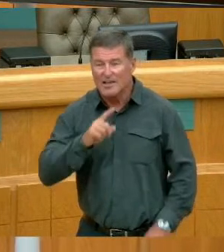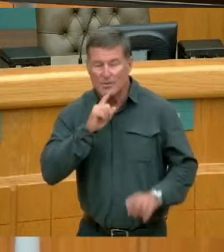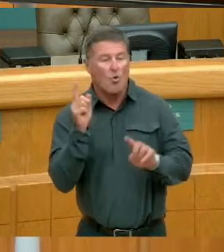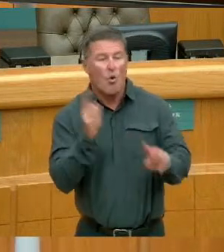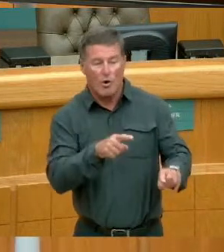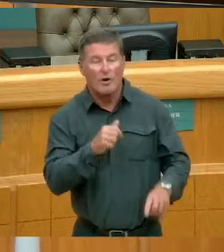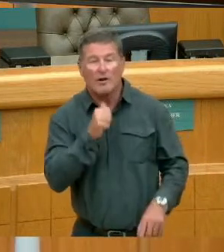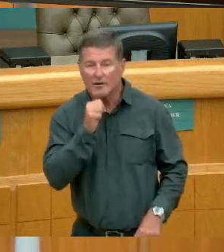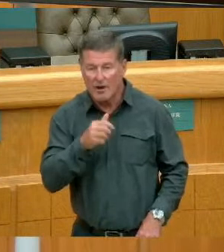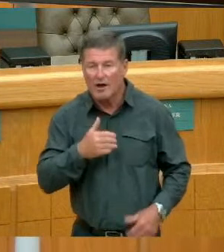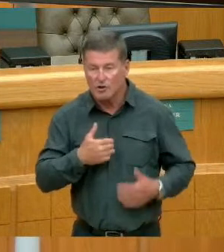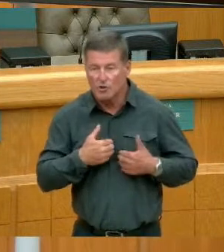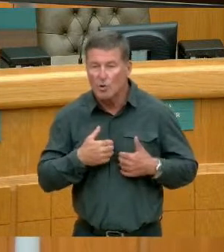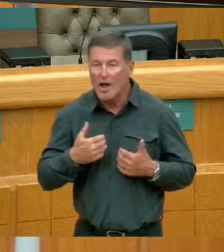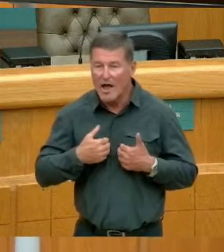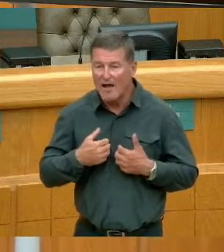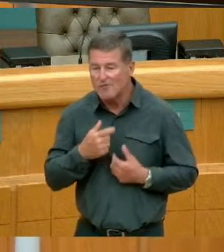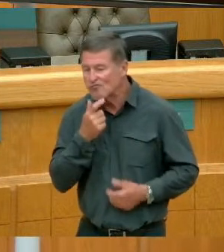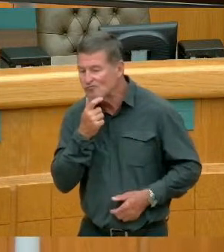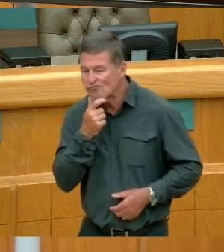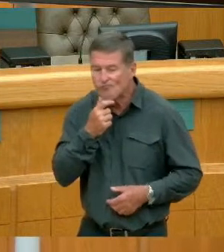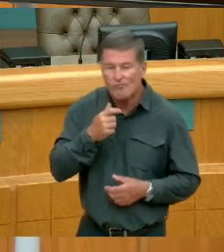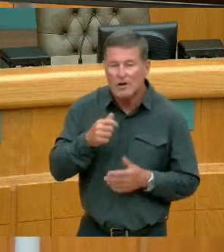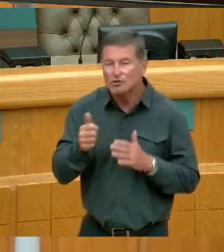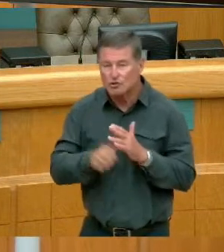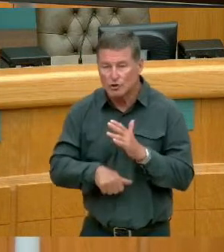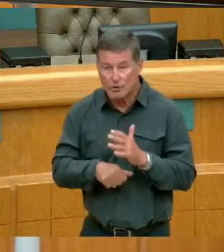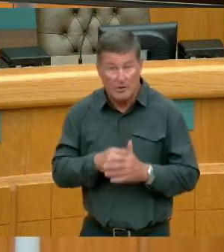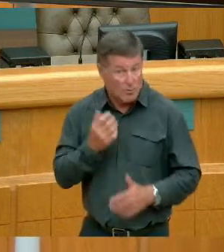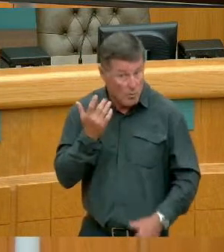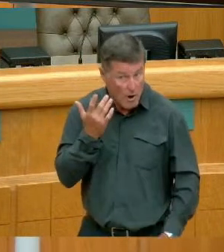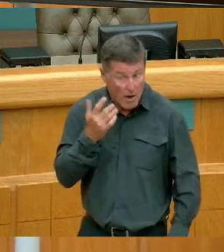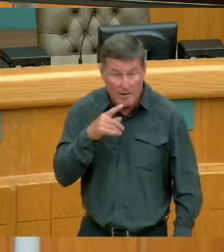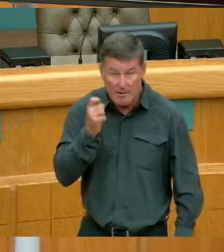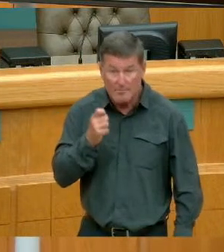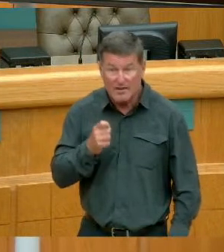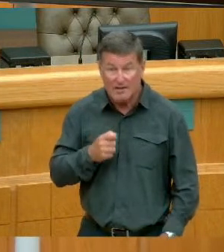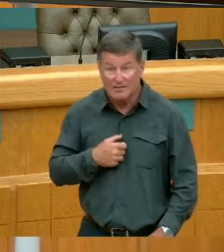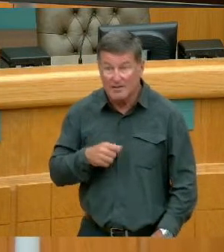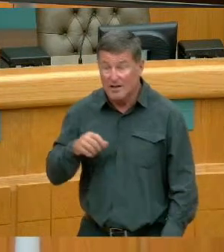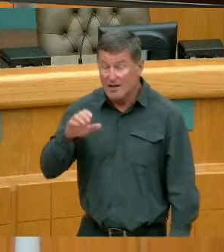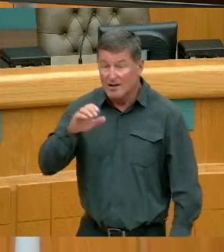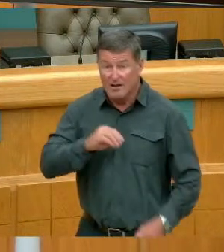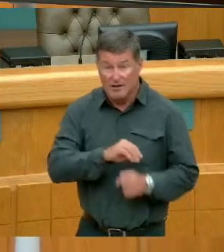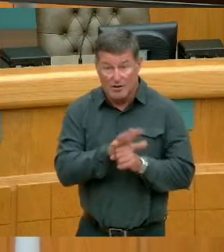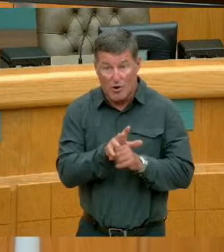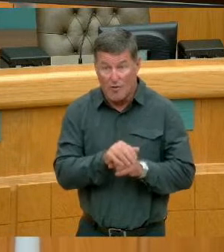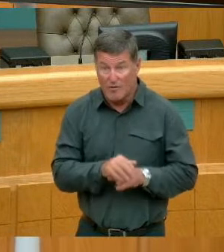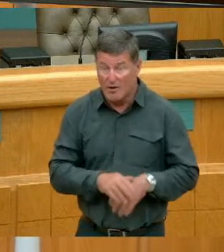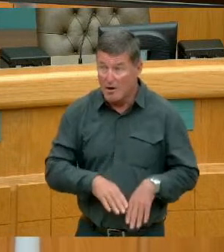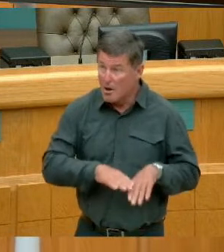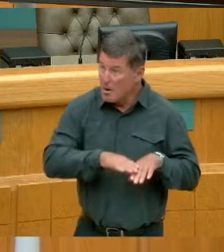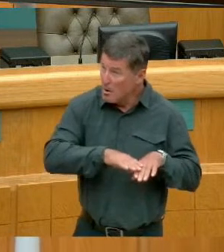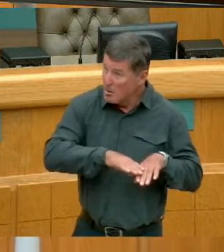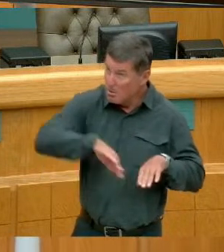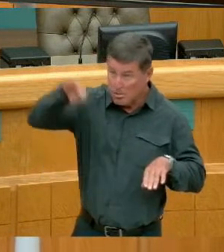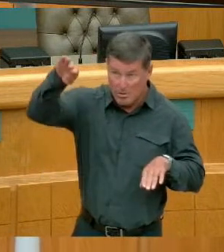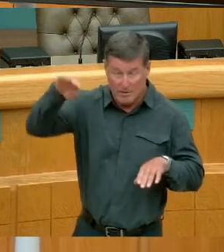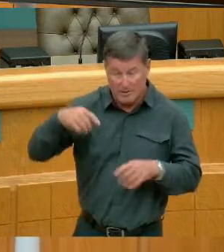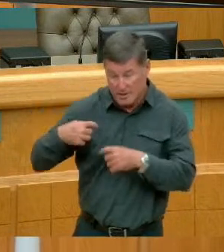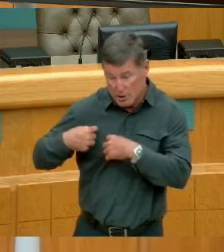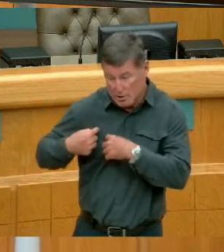that we've been designated is because of this unprecedented growth that we've seen over the last 2